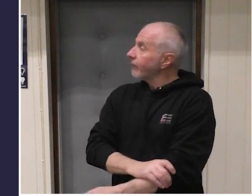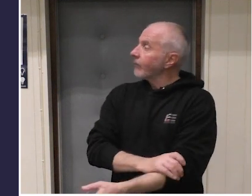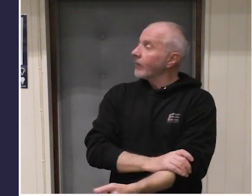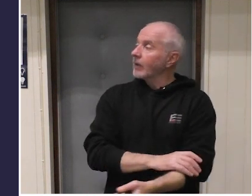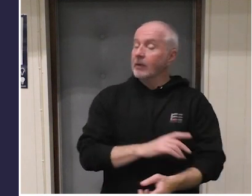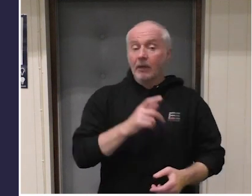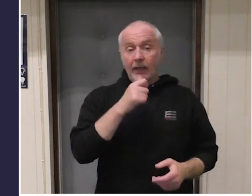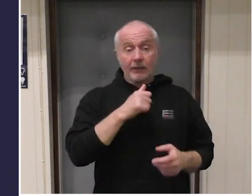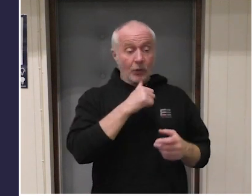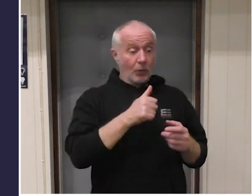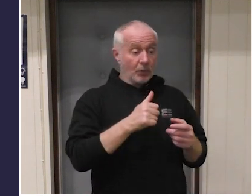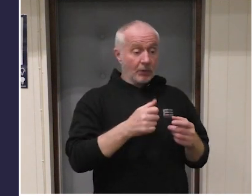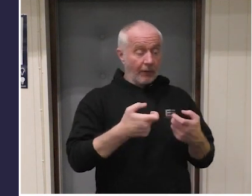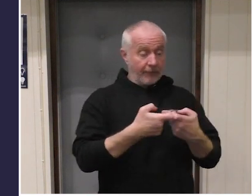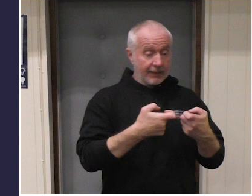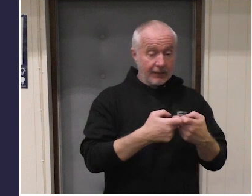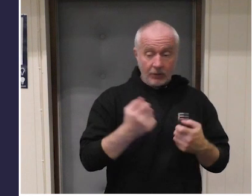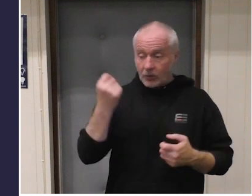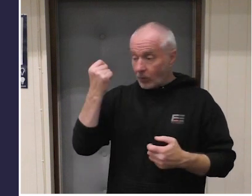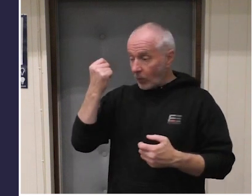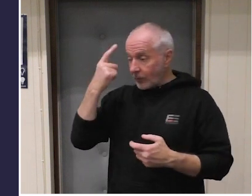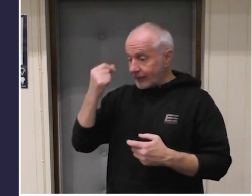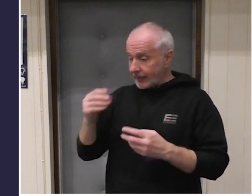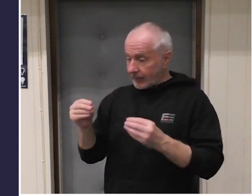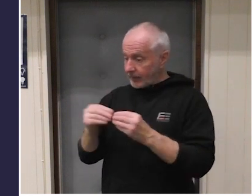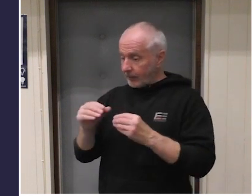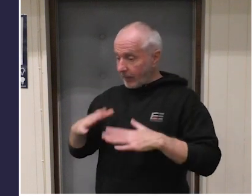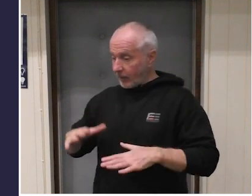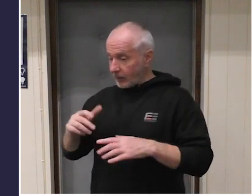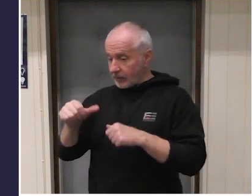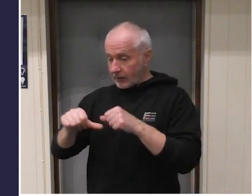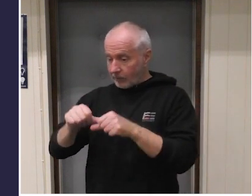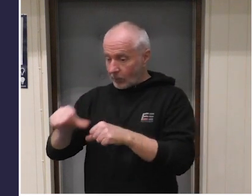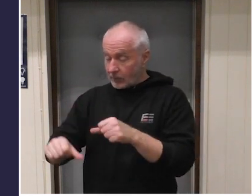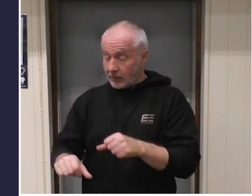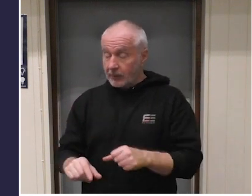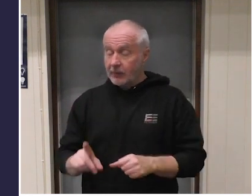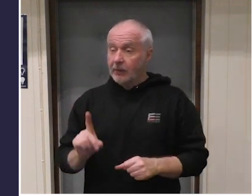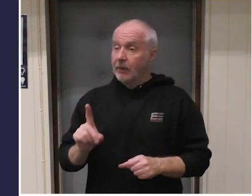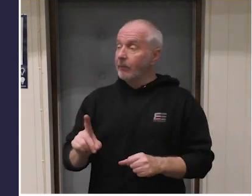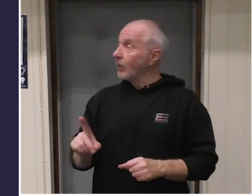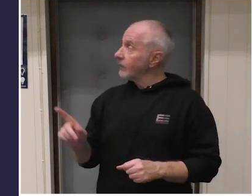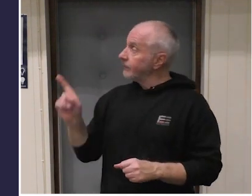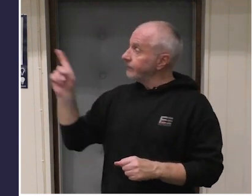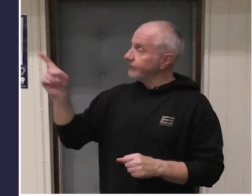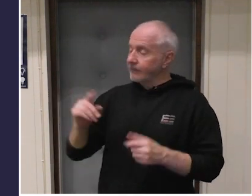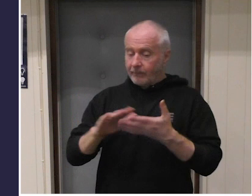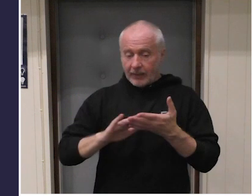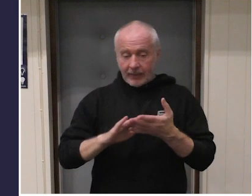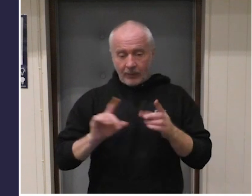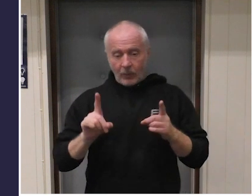understand biological processes. But what he meant was that biology